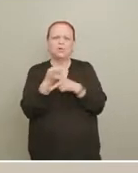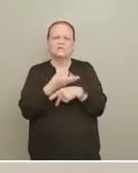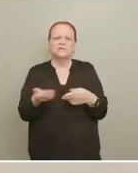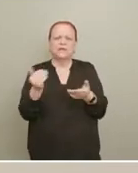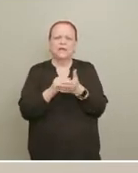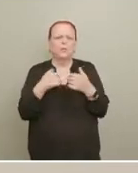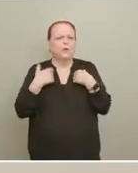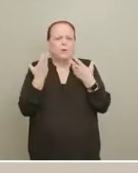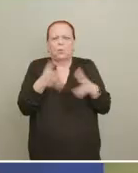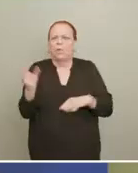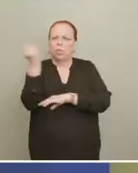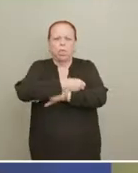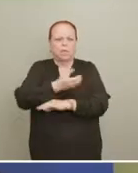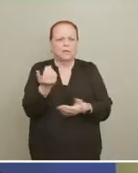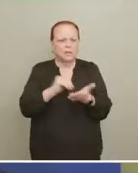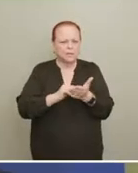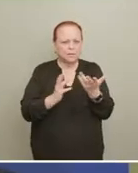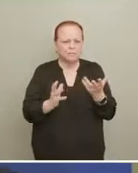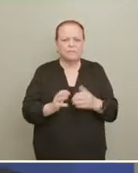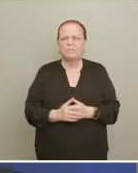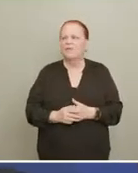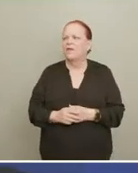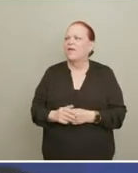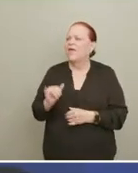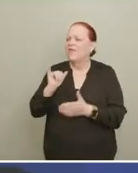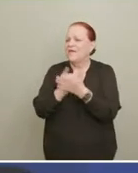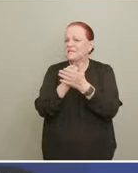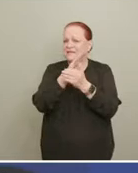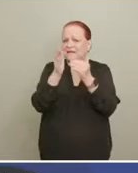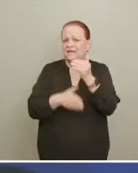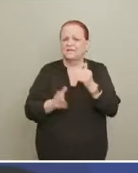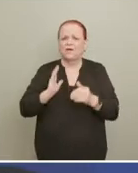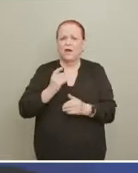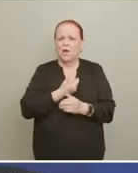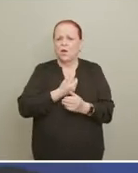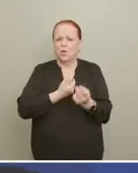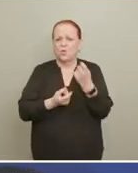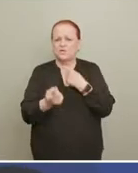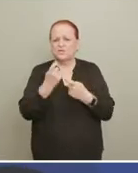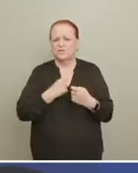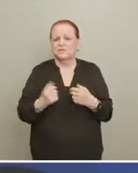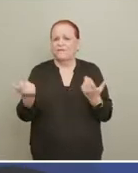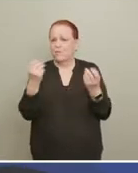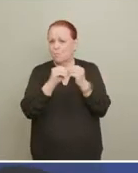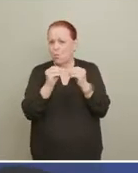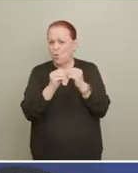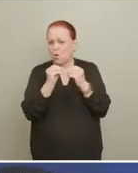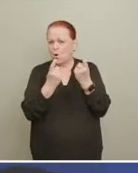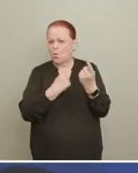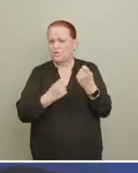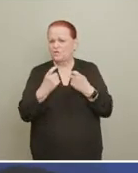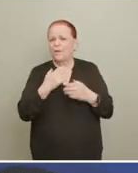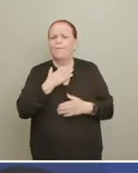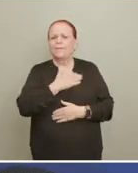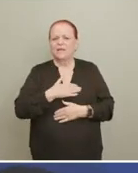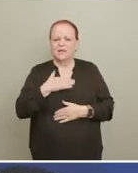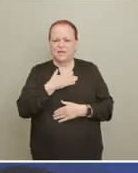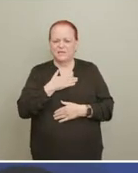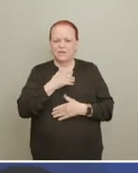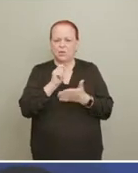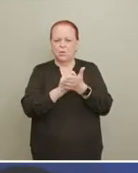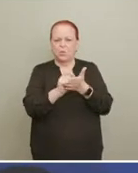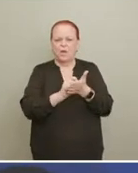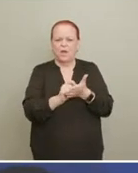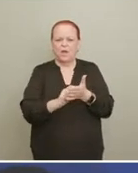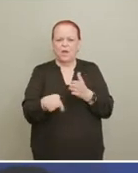Thank you, Supervisor Foley. I believe that concludes our questions. If there are questions beyond this, if you would please submit them to us in writing,